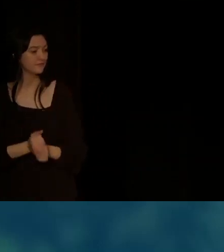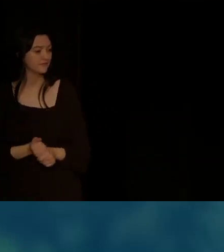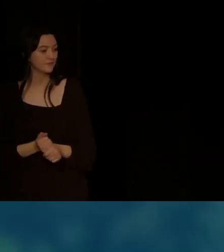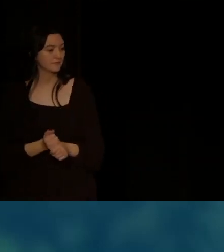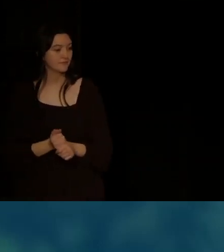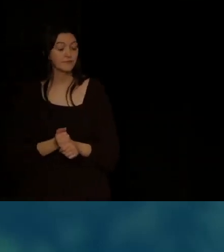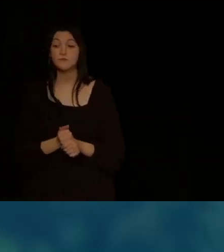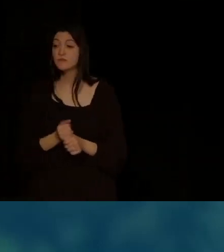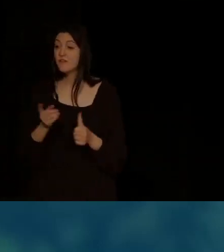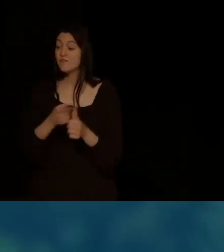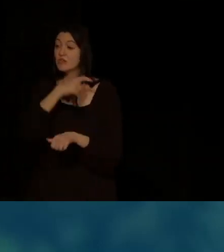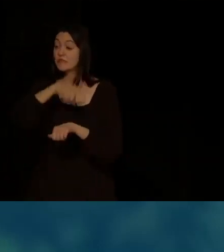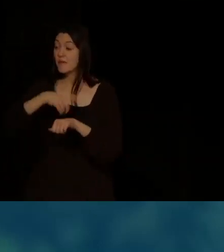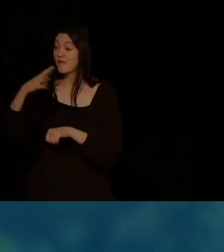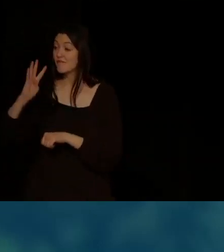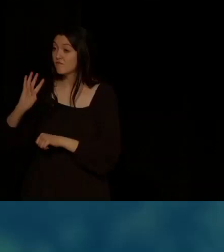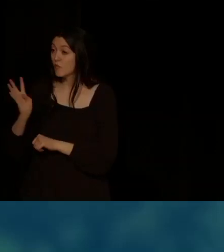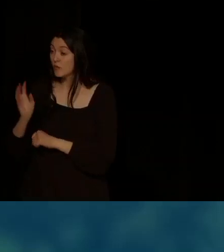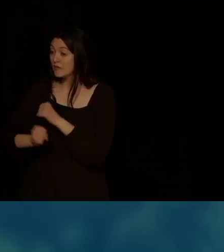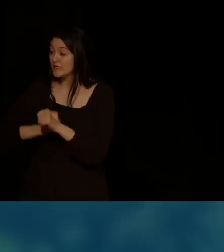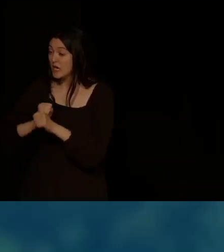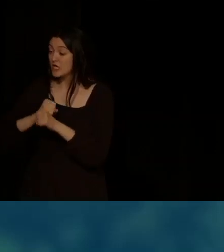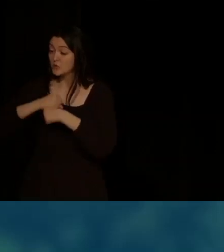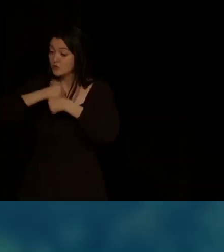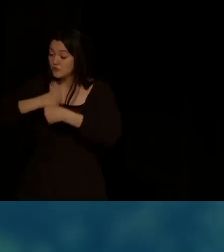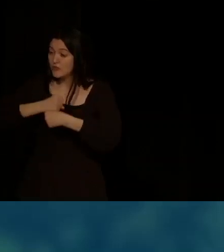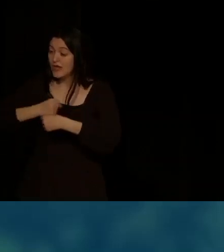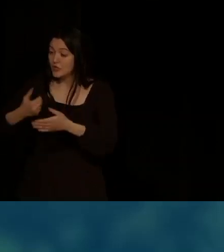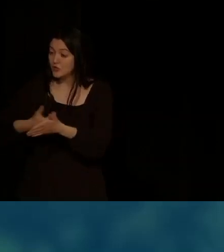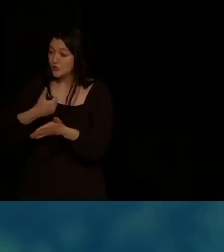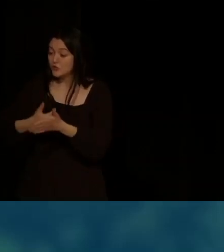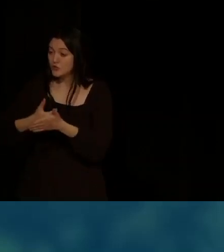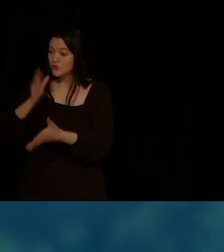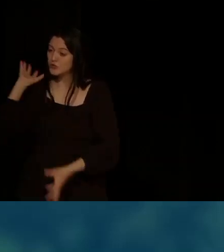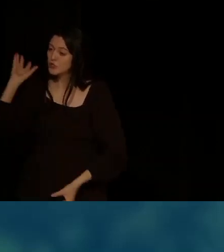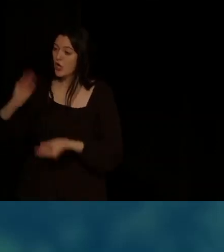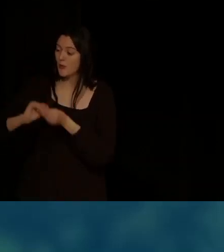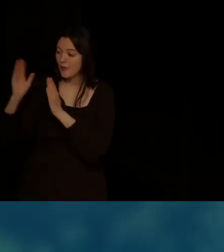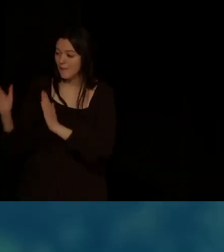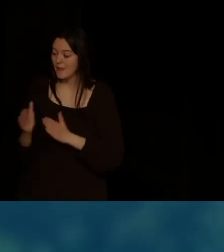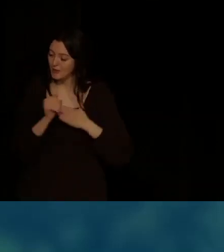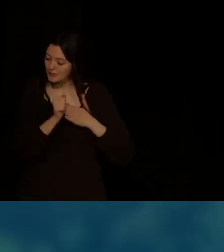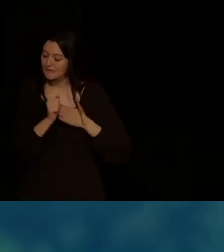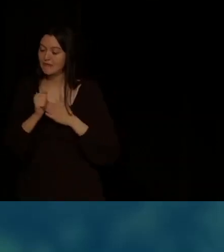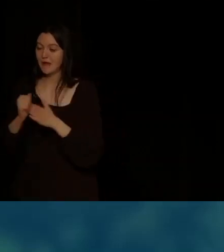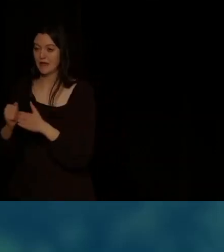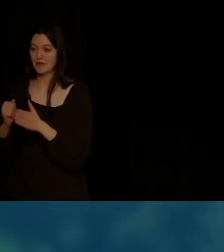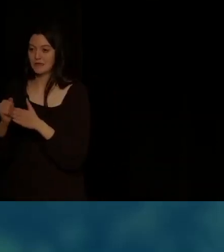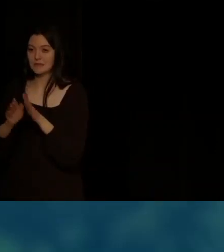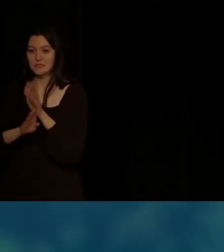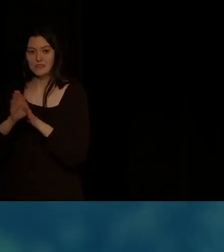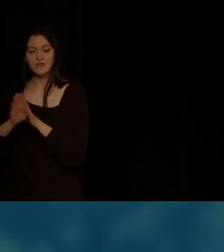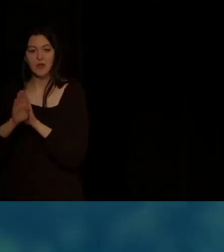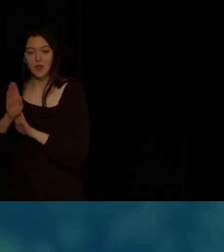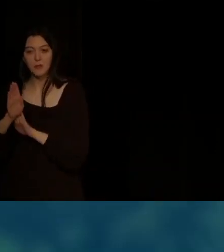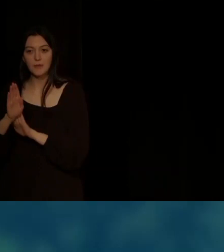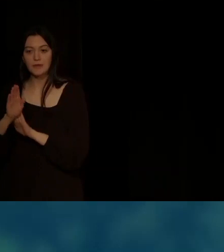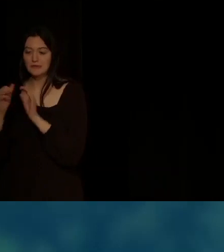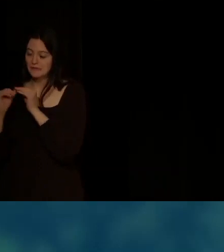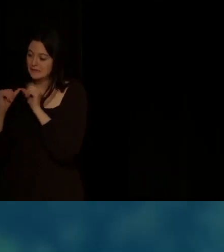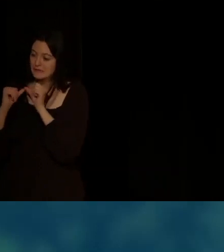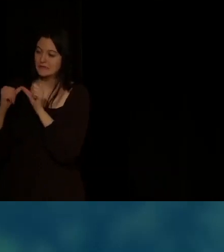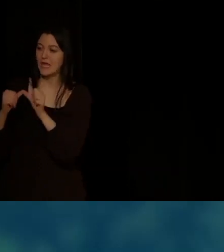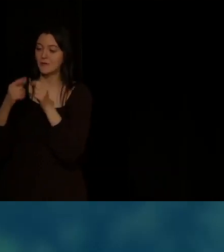For the first time in 40 years, St. Louis County will create a new comprehensive plan that will guide us in developing a sustainable